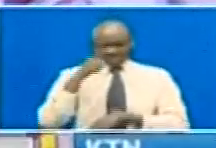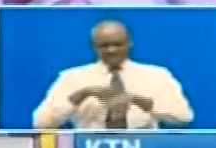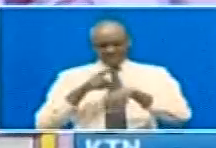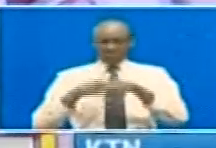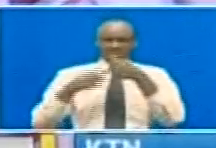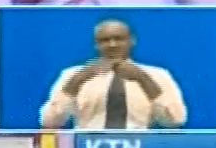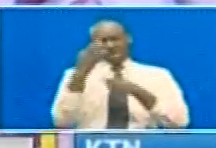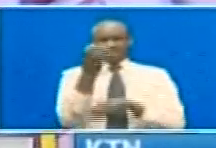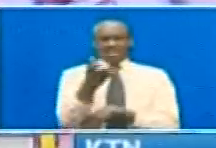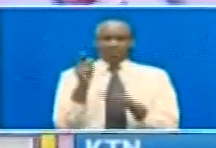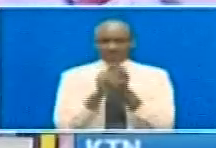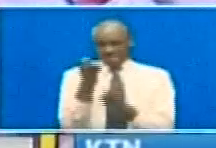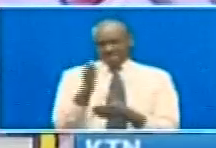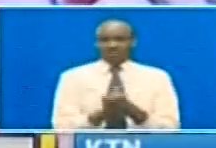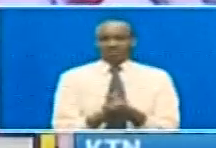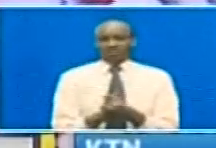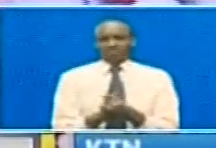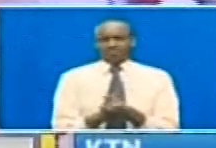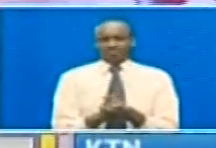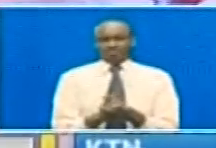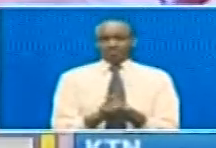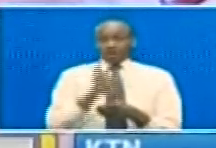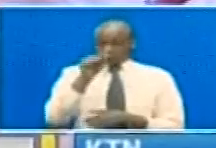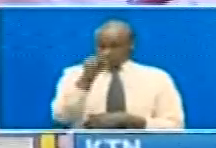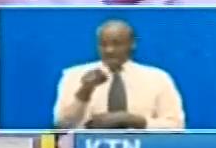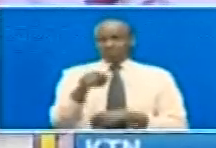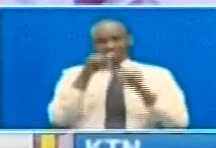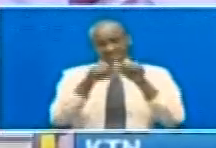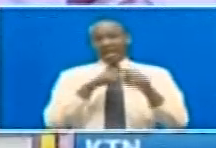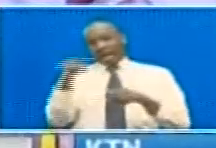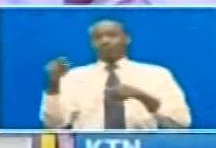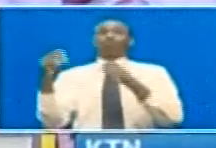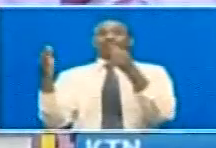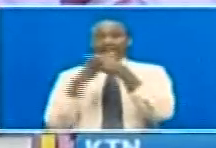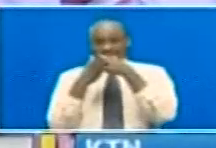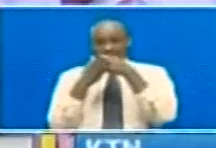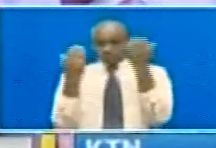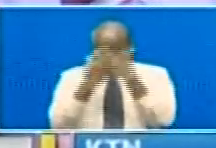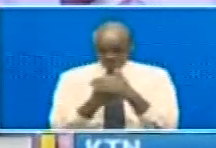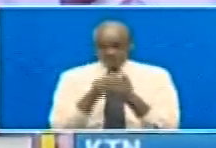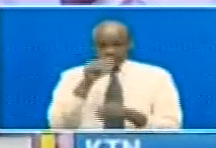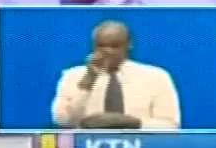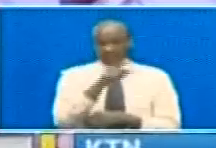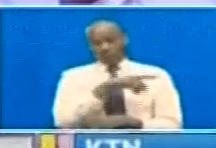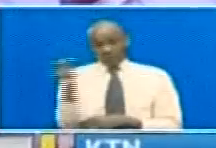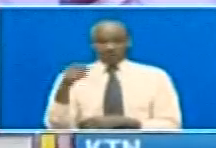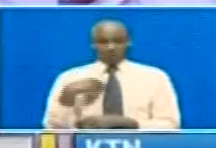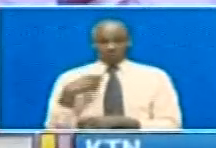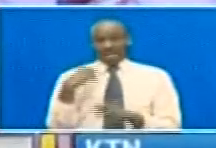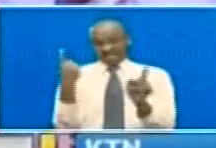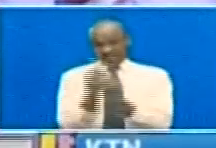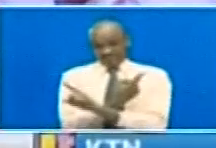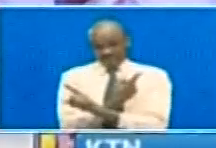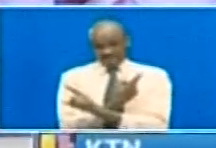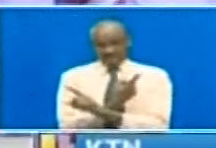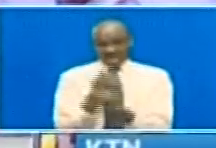Around 6:30, and then we stayed there up to around 9. Then we went to my club